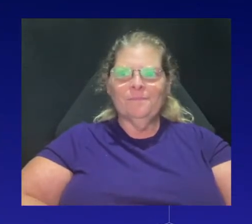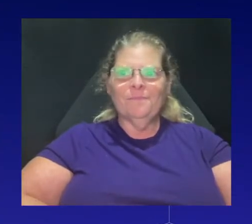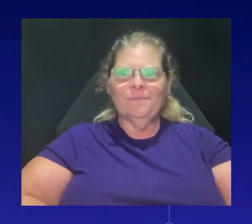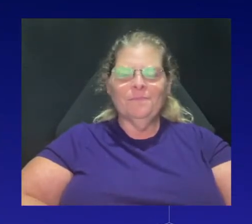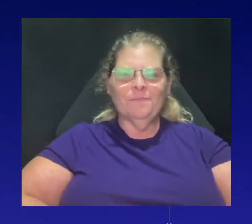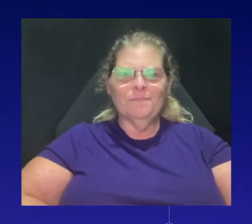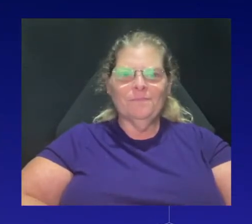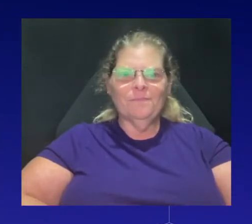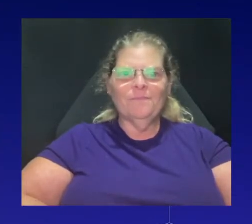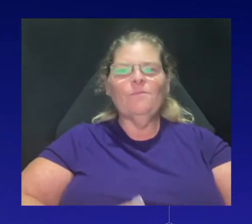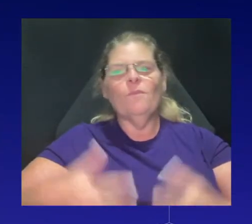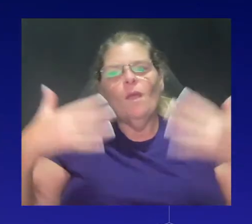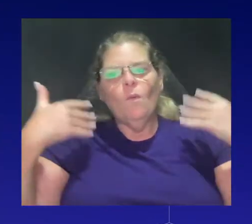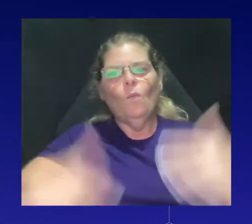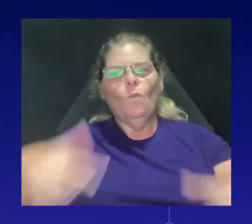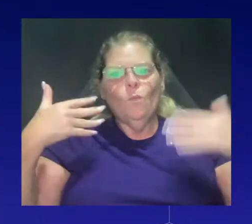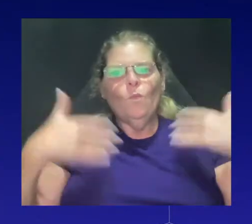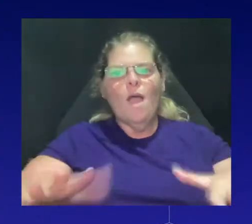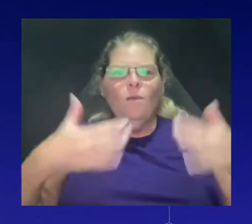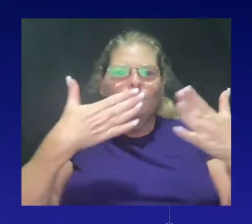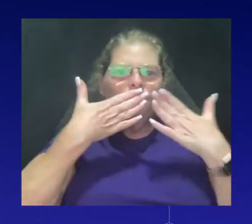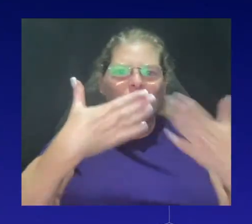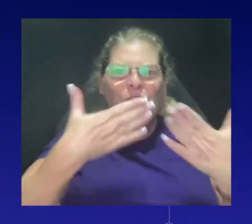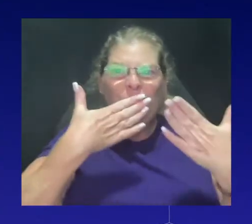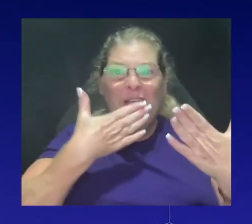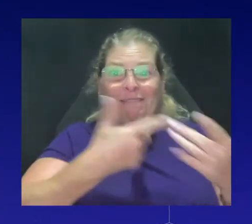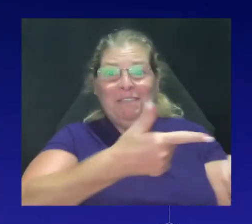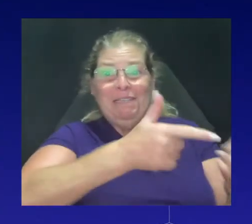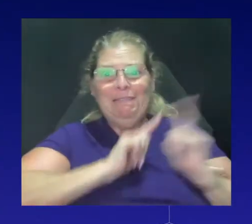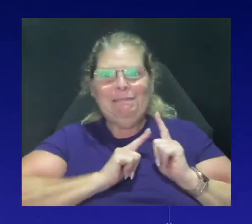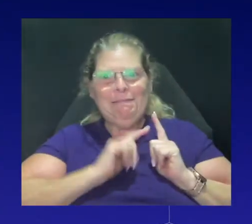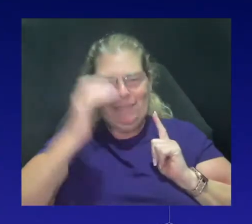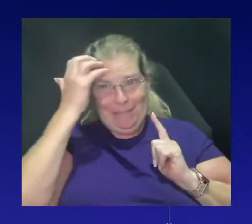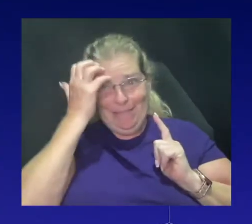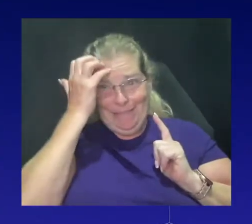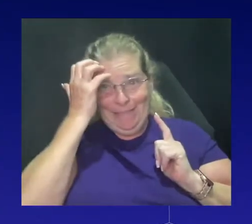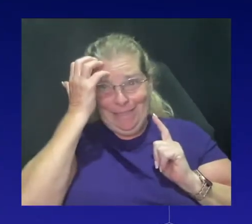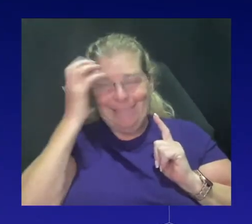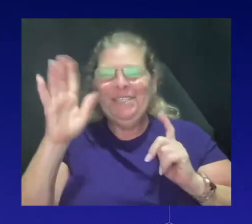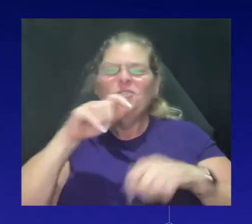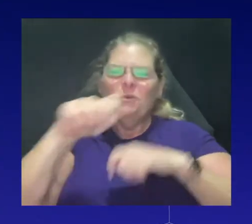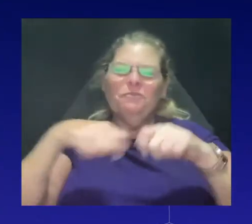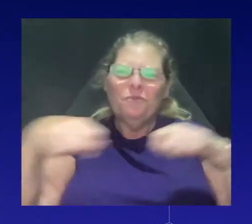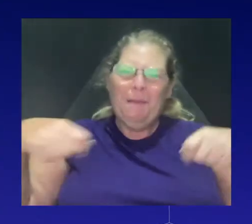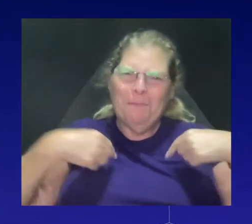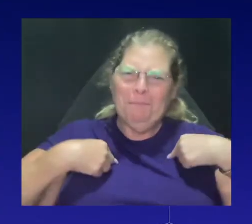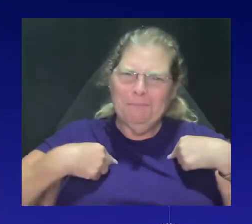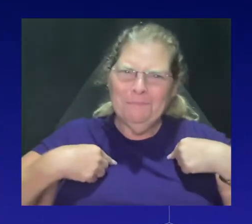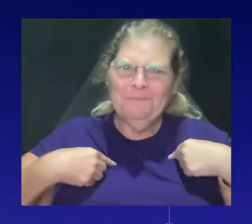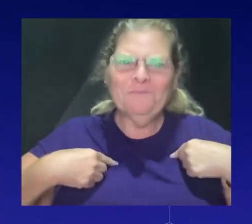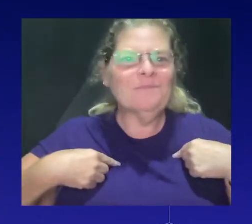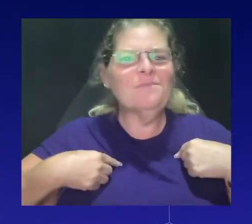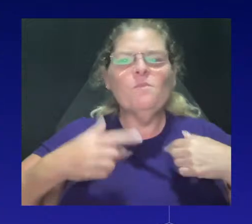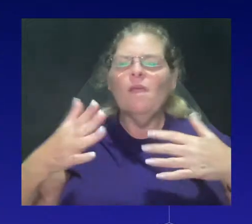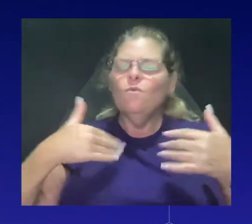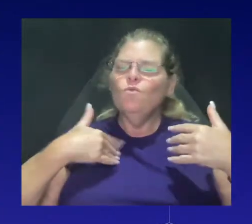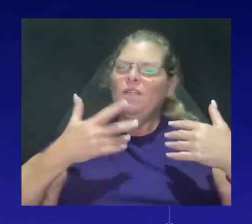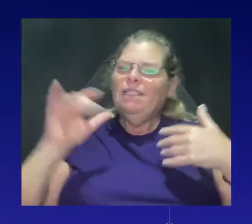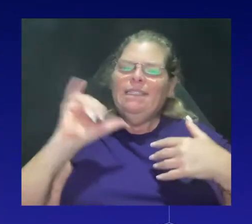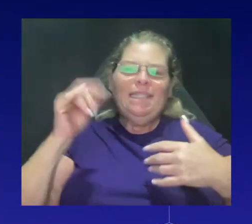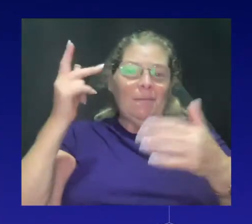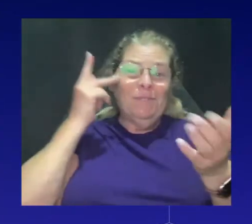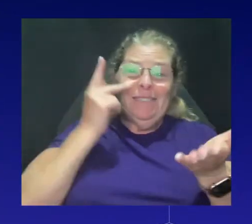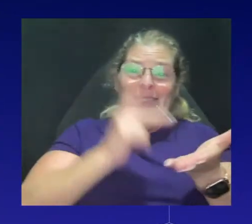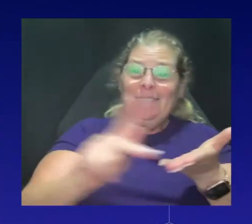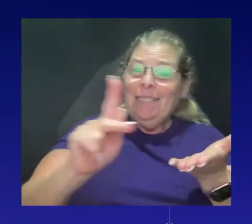So grateful. I really don't want to follow that. So I want to go ahead and conclude our program and just echo the appreciation of the Secretary. Thank you